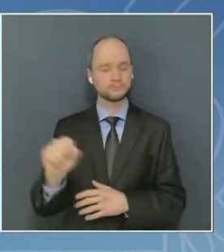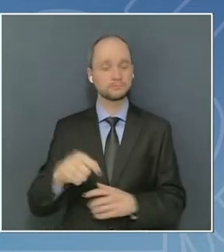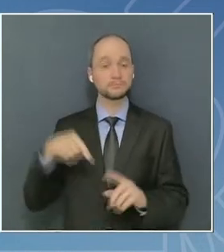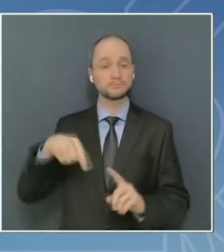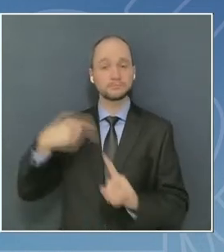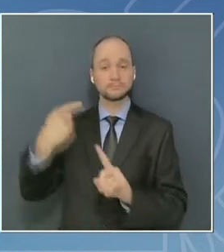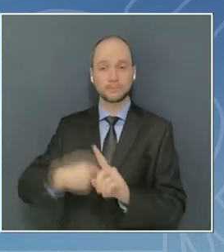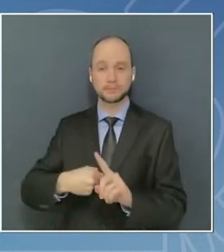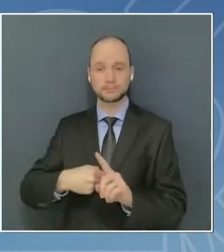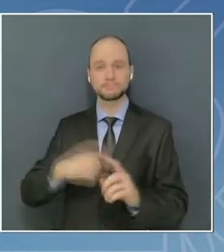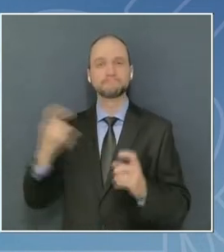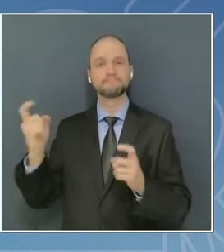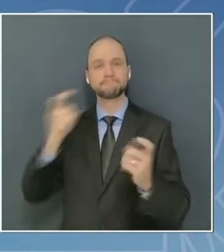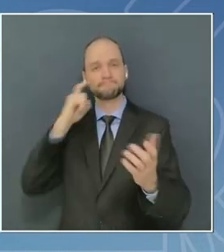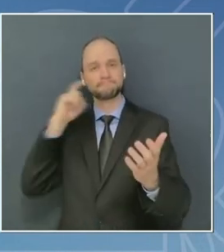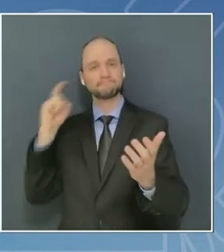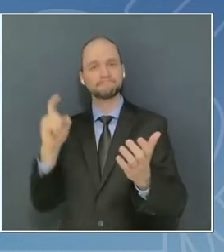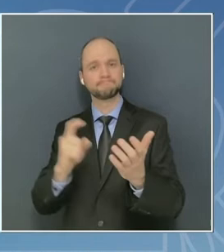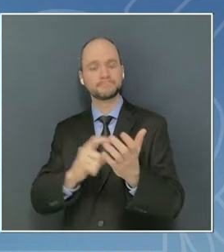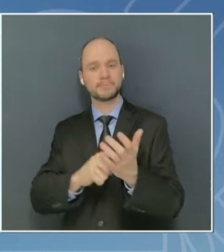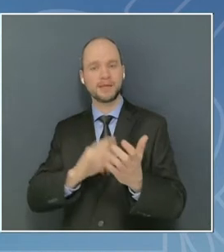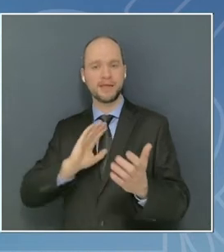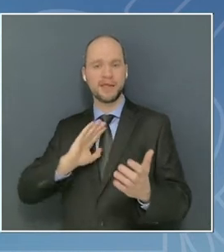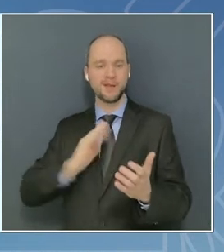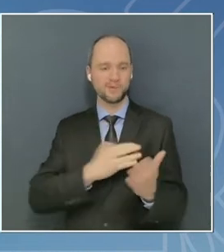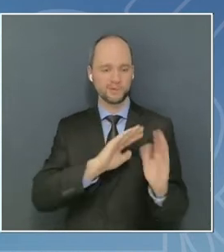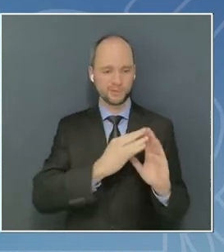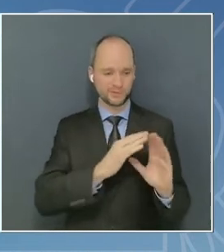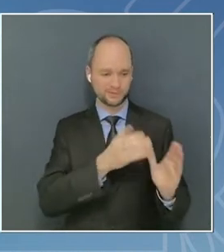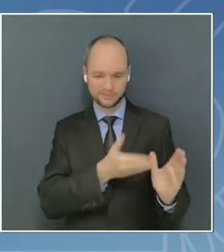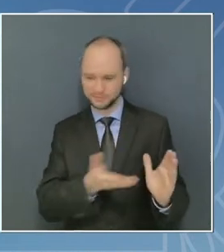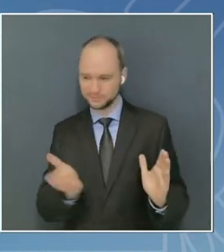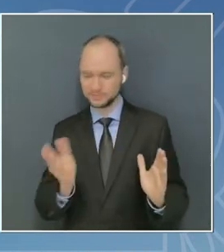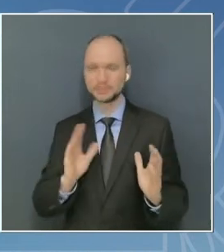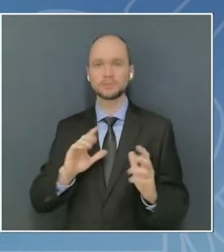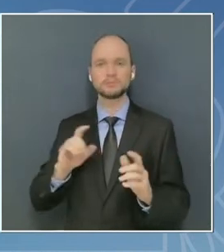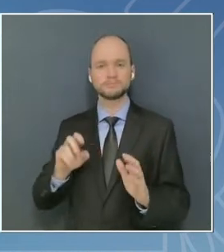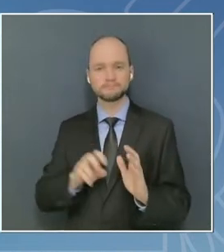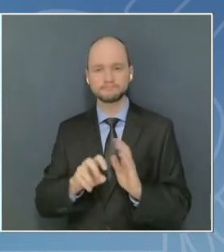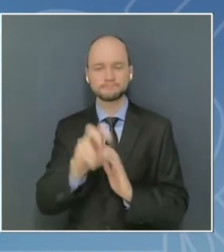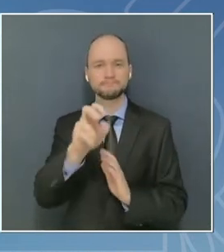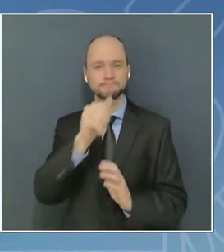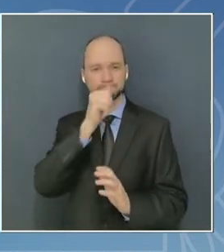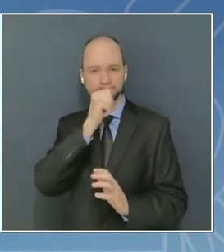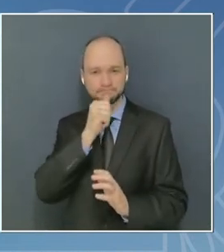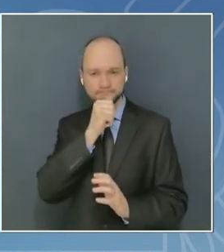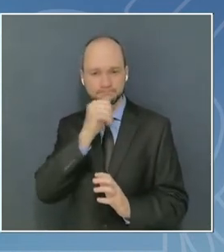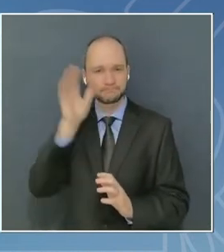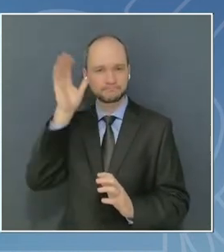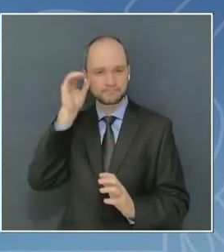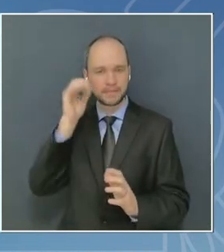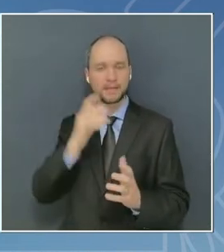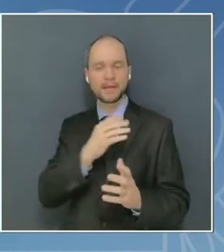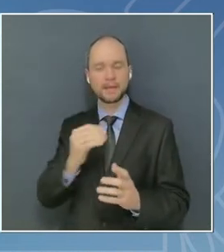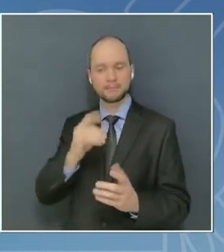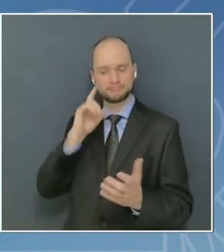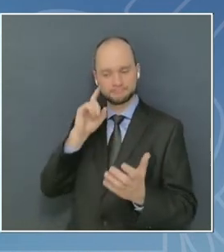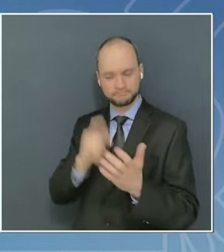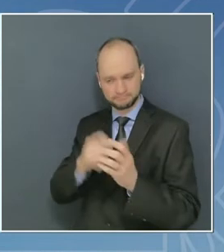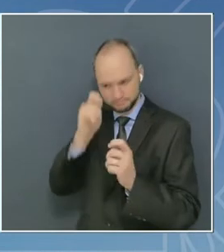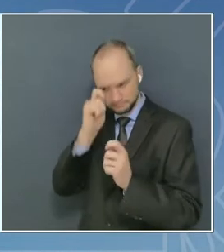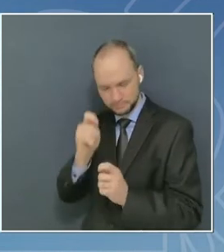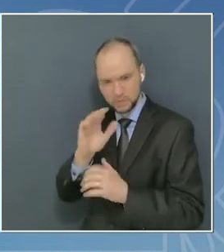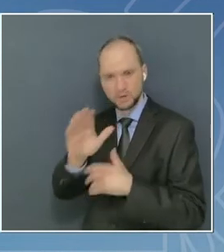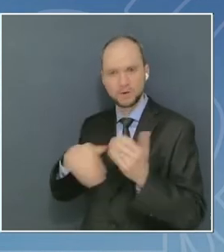we celebrate our community's journey of resilience and pay tribute to generations of Asian Americans, Native Hawaiians, and